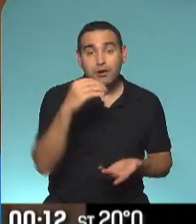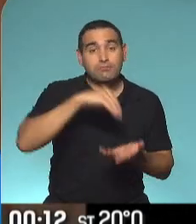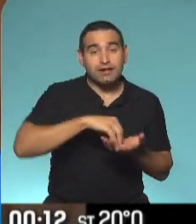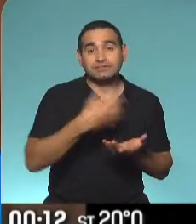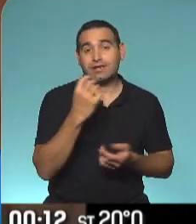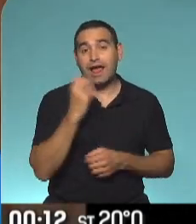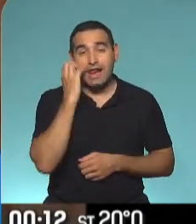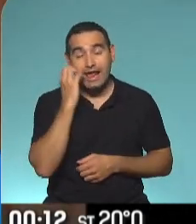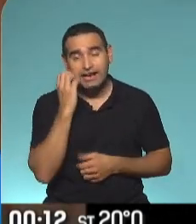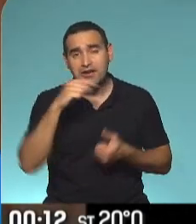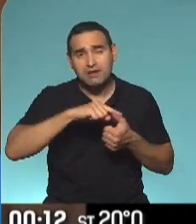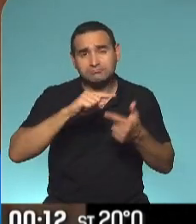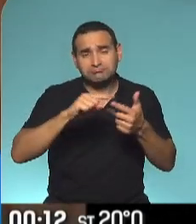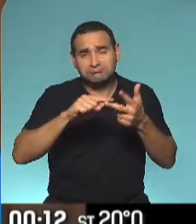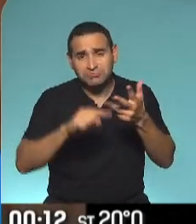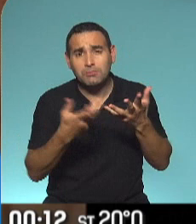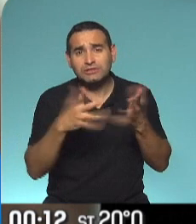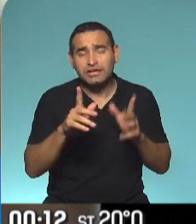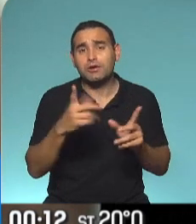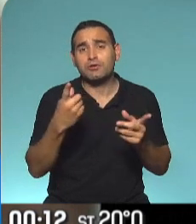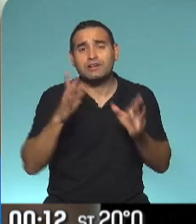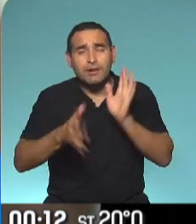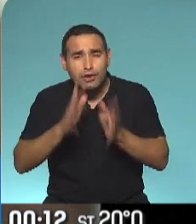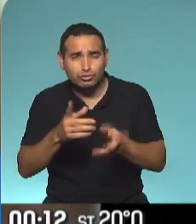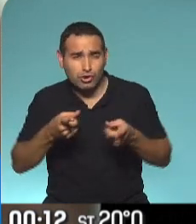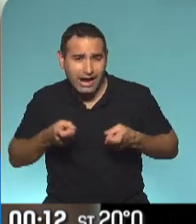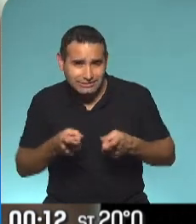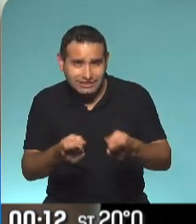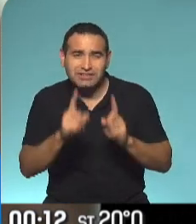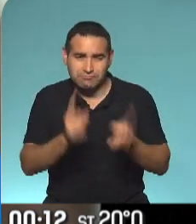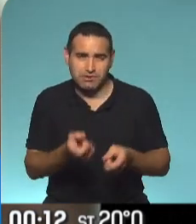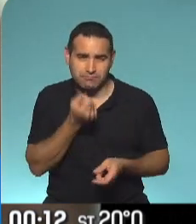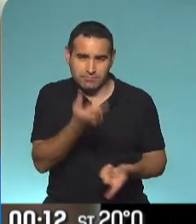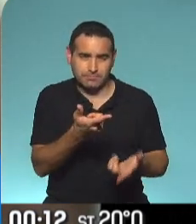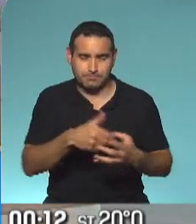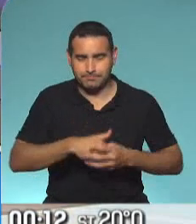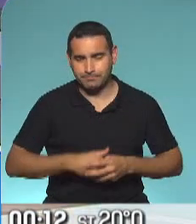para mejorar los efectos que produce la quimioterapia en pacientes con cáncer.